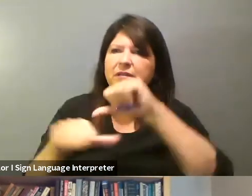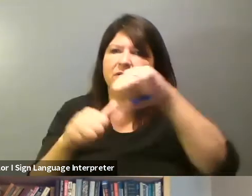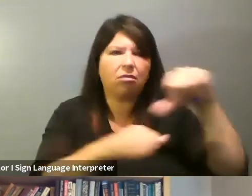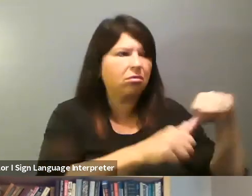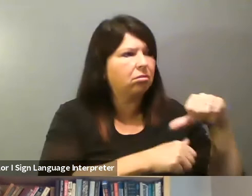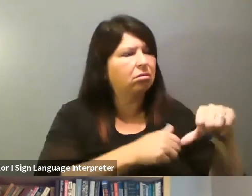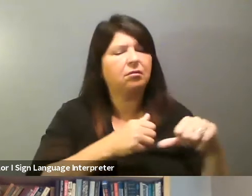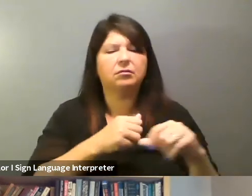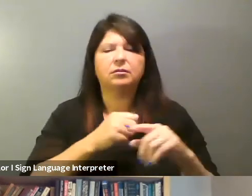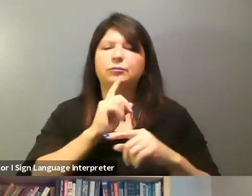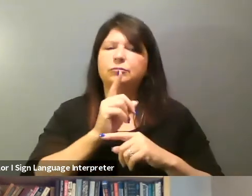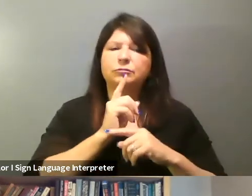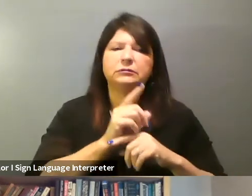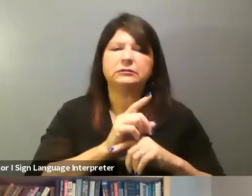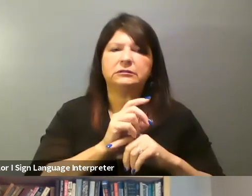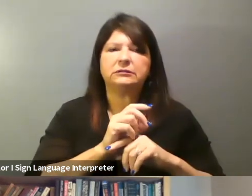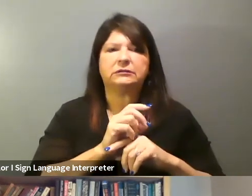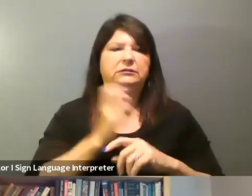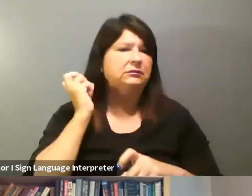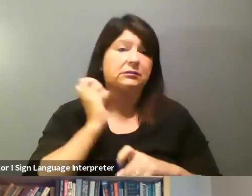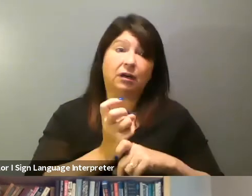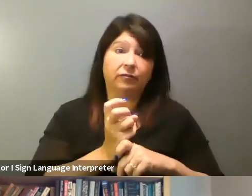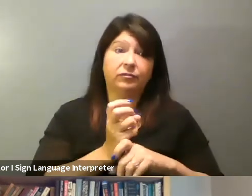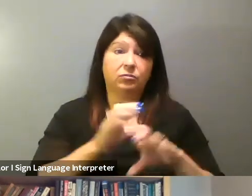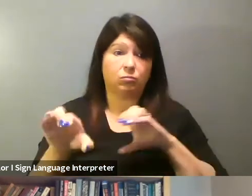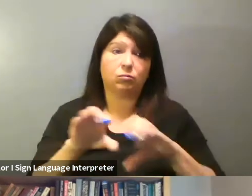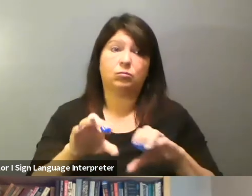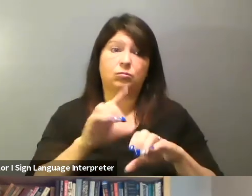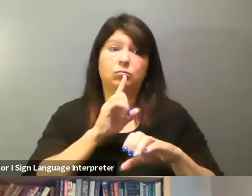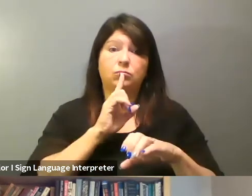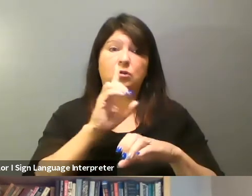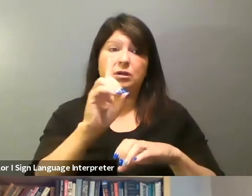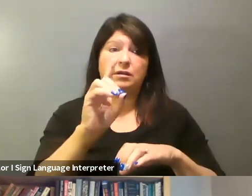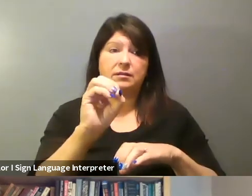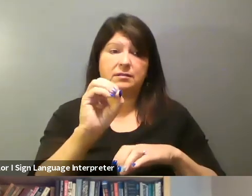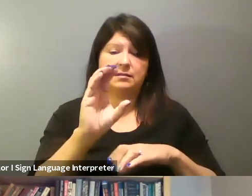it's really hard to do documentaries alone, so you really need to